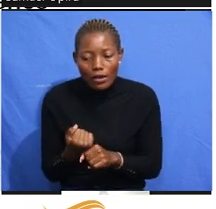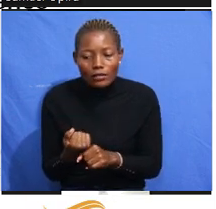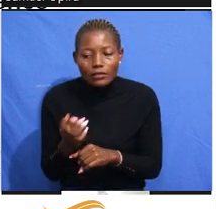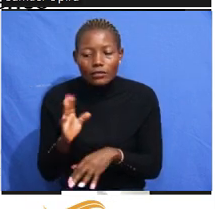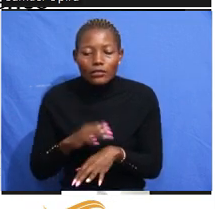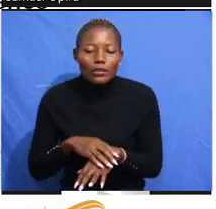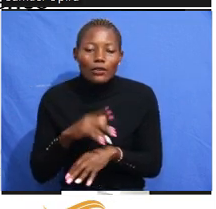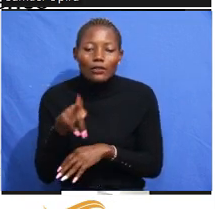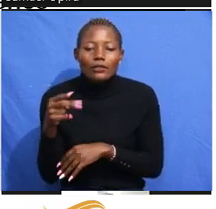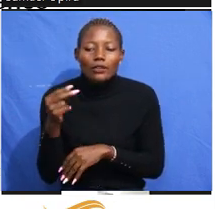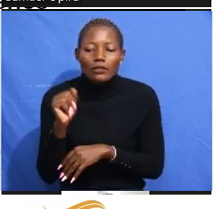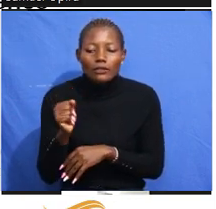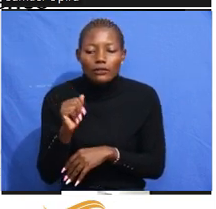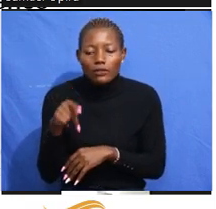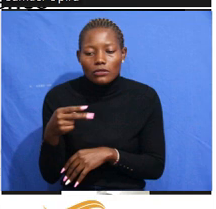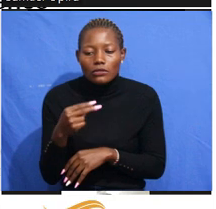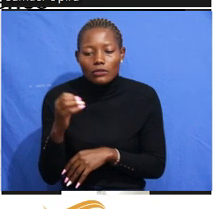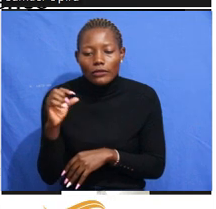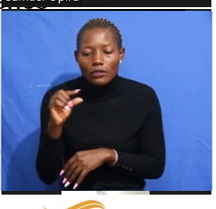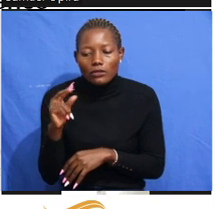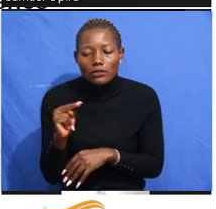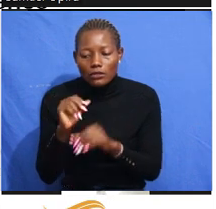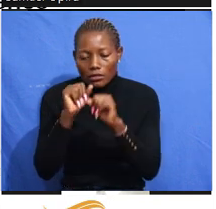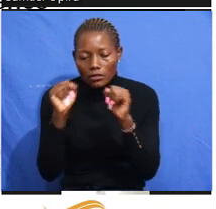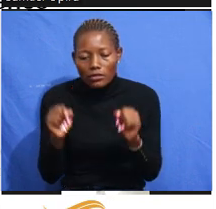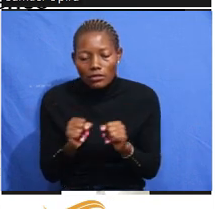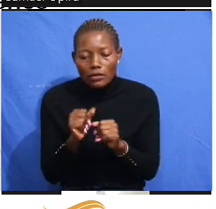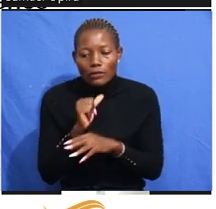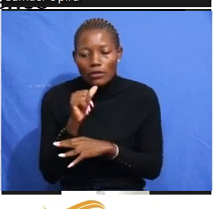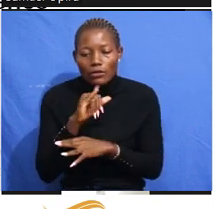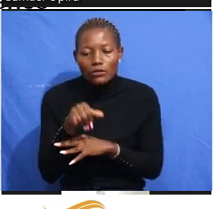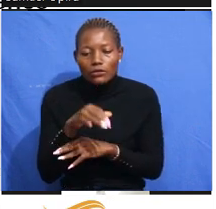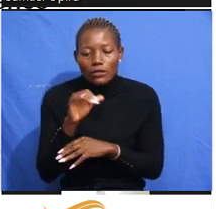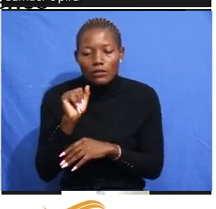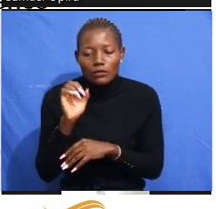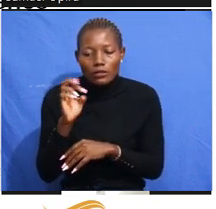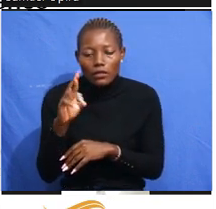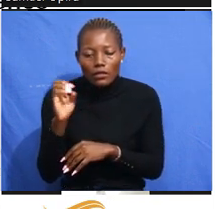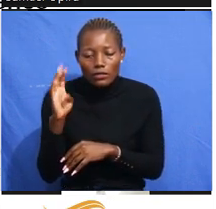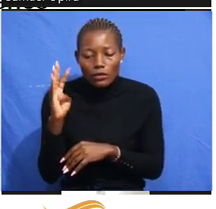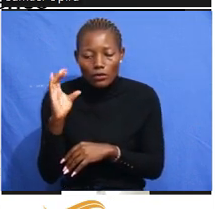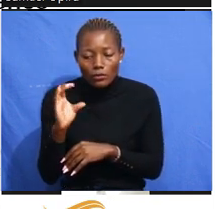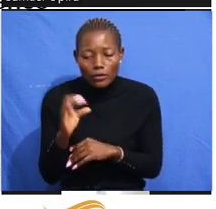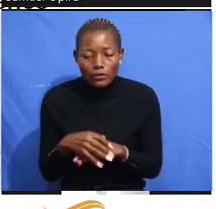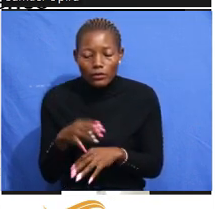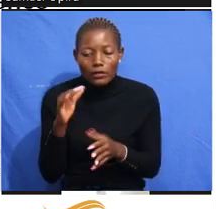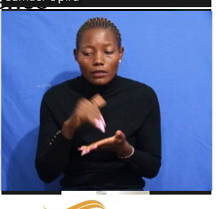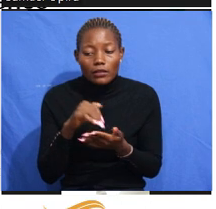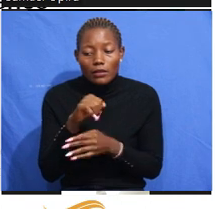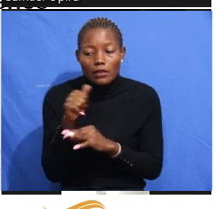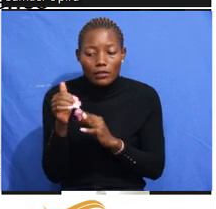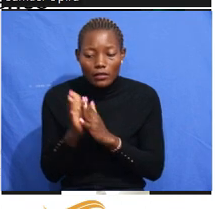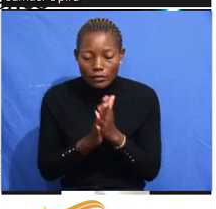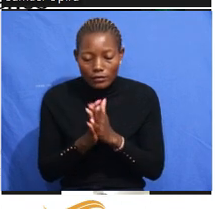phosphagen system and not just the aerobic system. Again, a very interesting analogy here